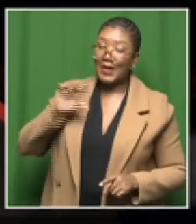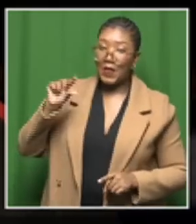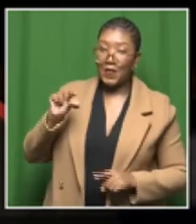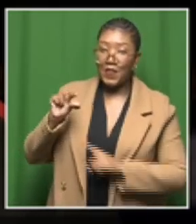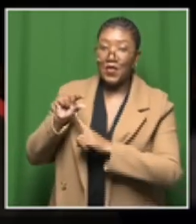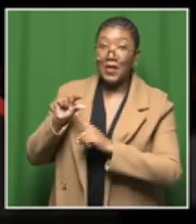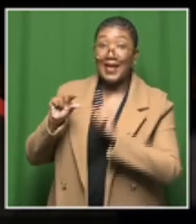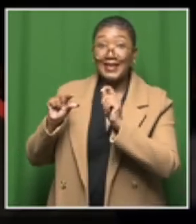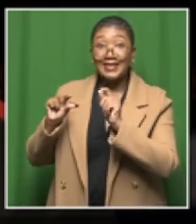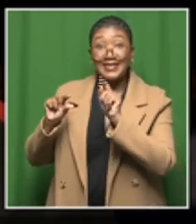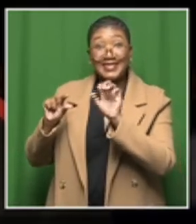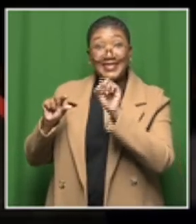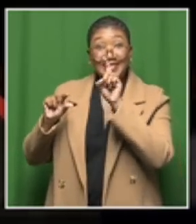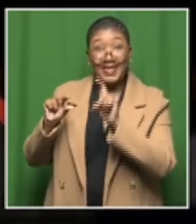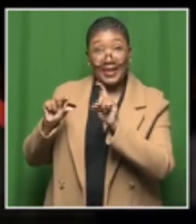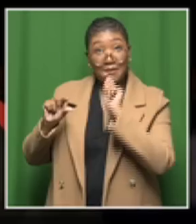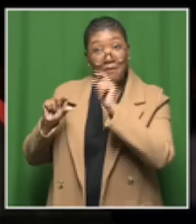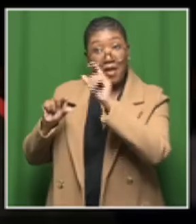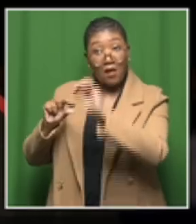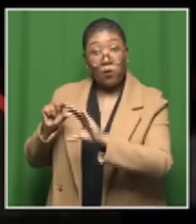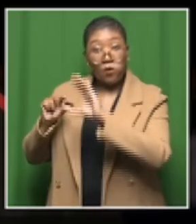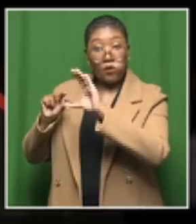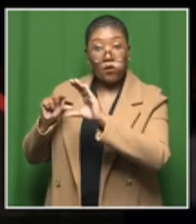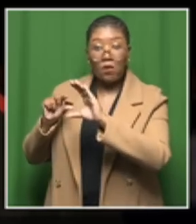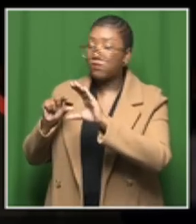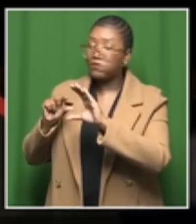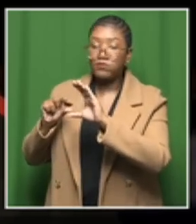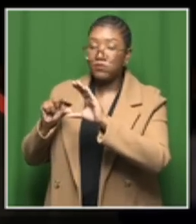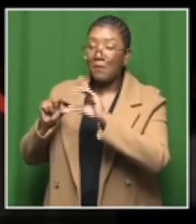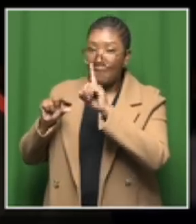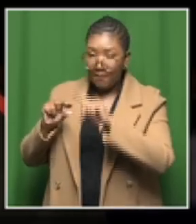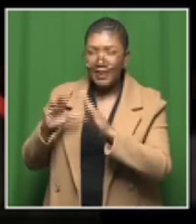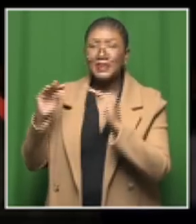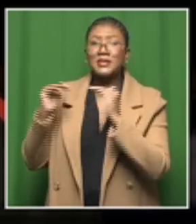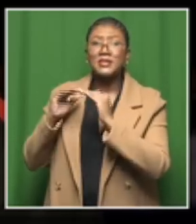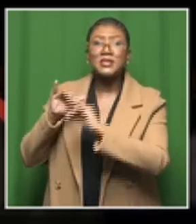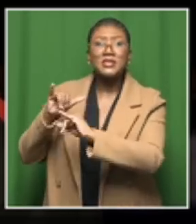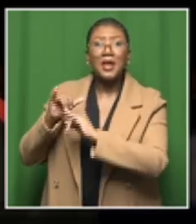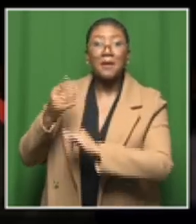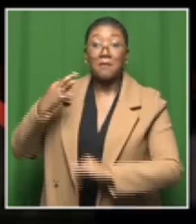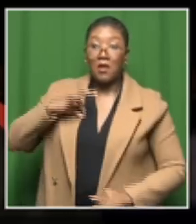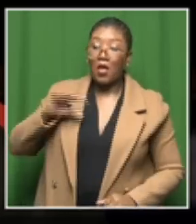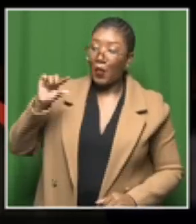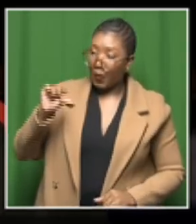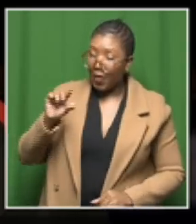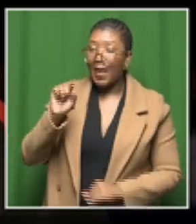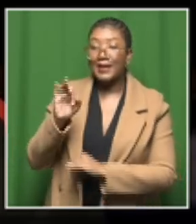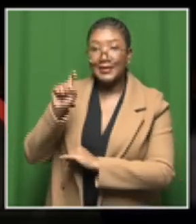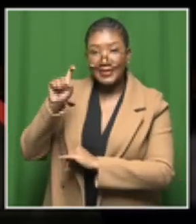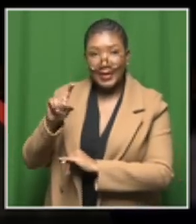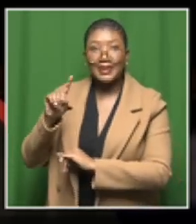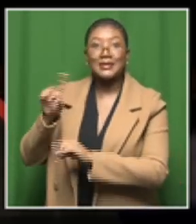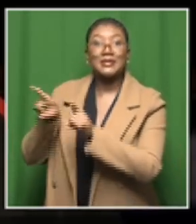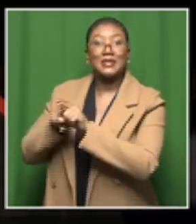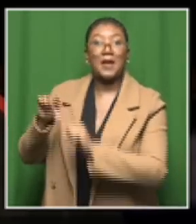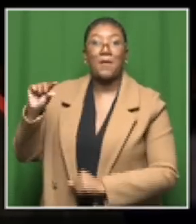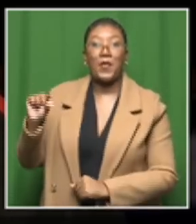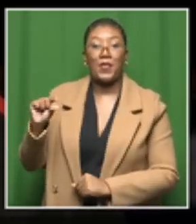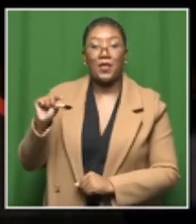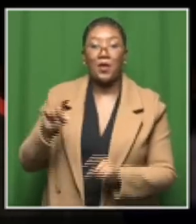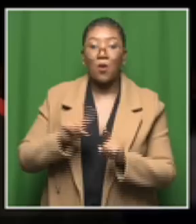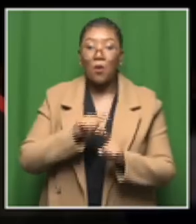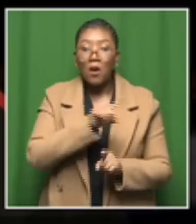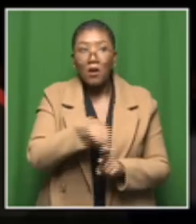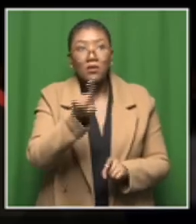for working class earners, but also make sure the wealthy pay their fair share. And often the tax evasion is by wealthy individuals who have got fancy lawyers,